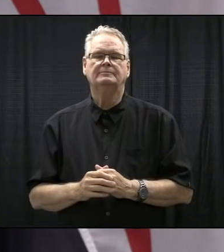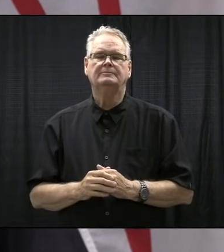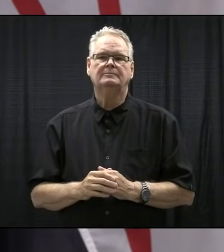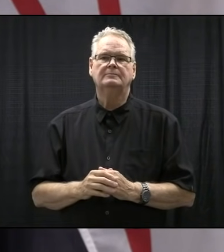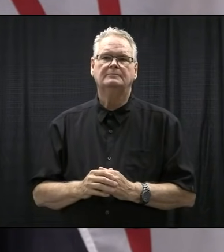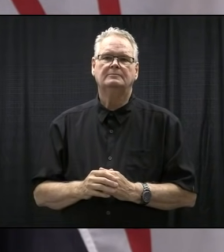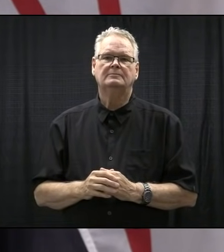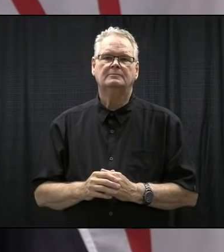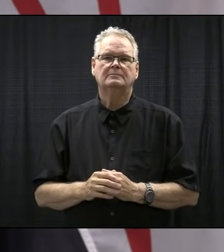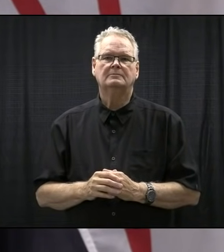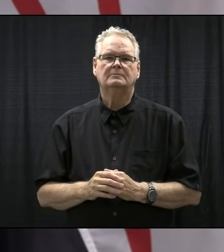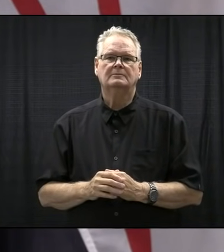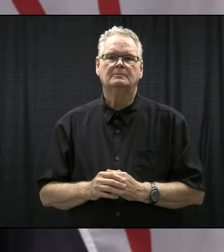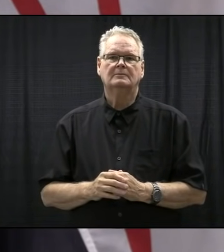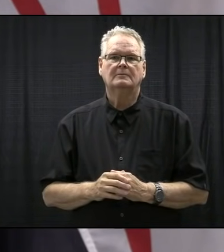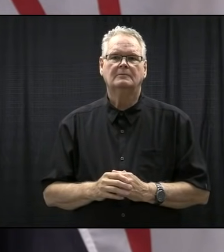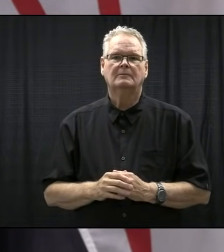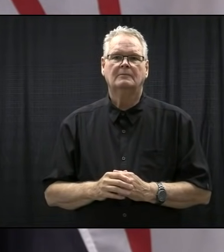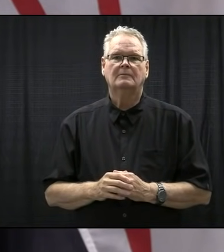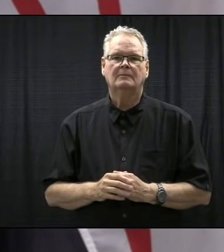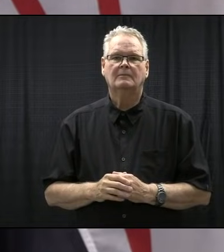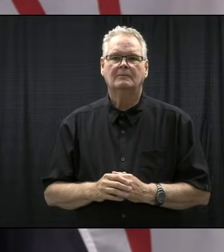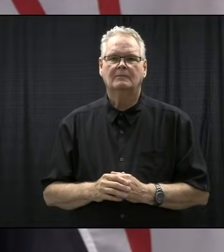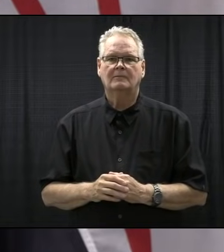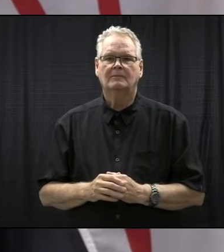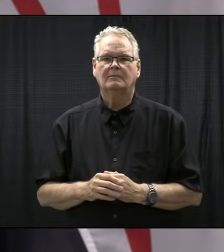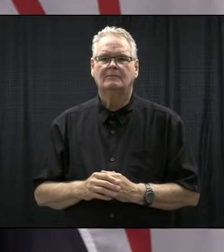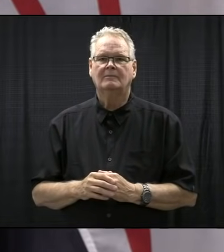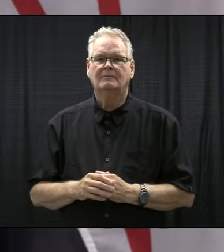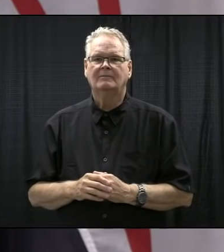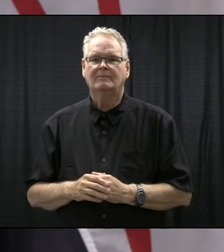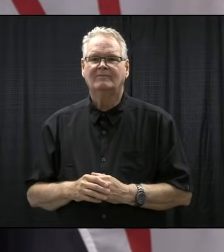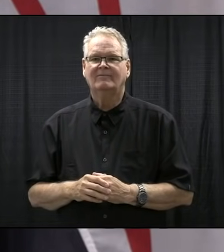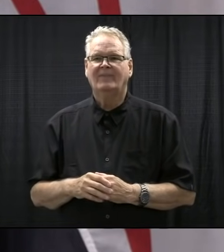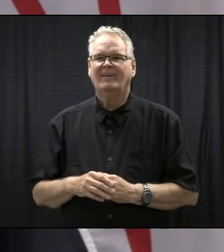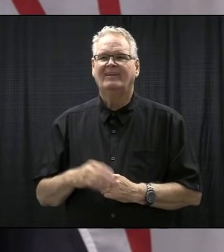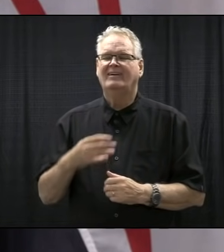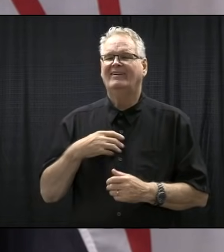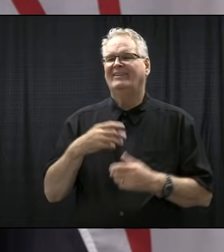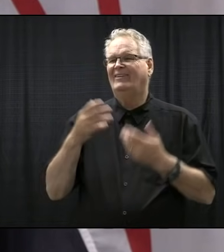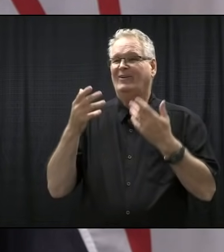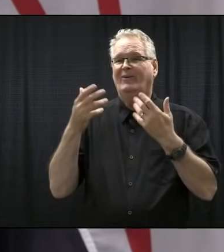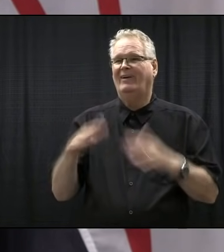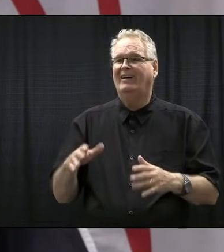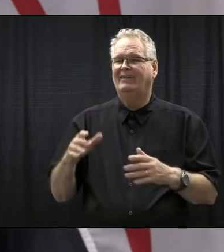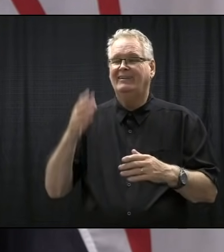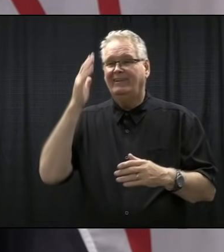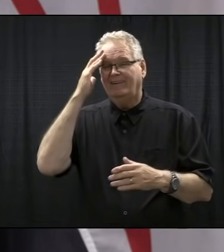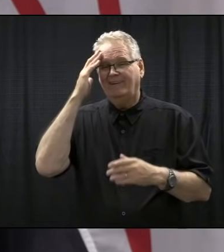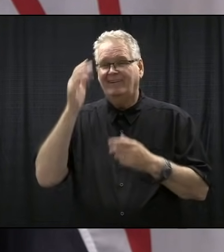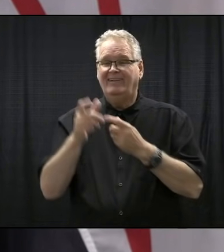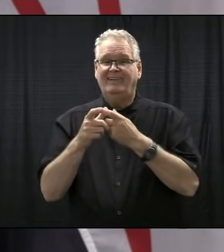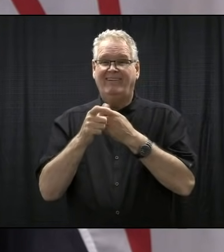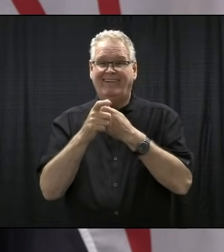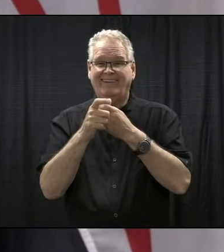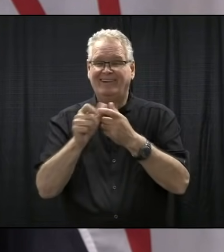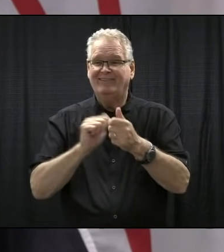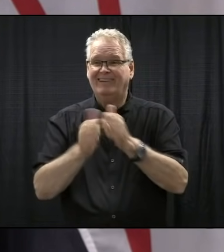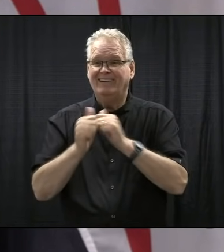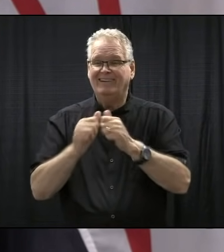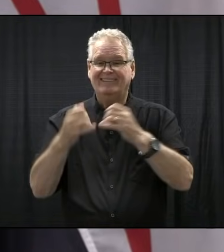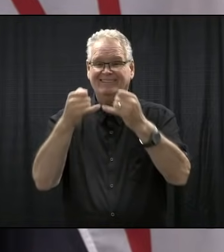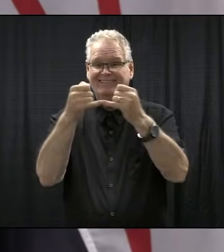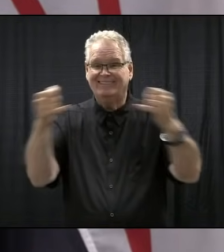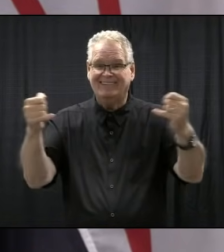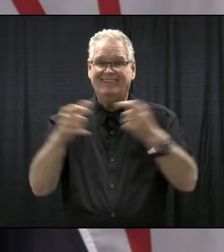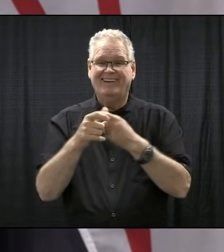marathon. I assure you the end is in sight, and we will get there if we practice our tried and true public health measures. So please continue to wear your